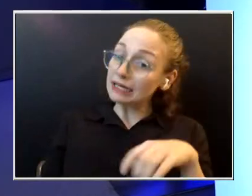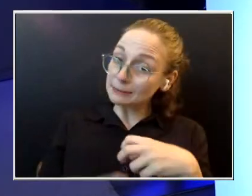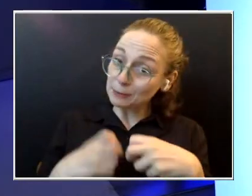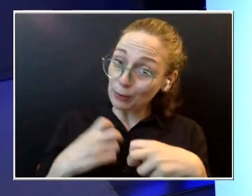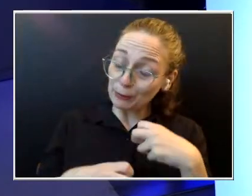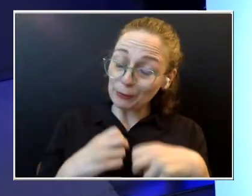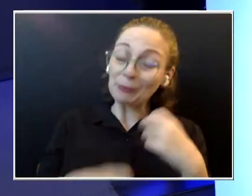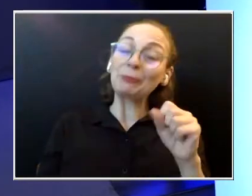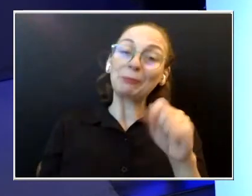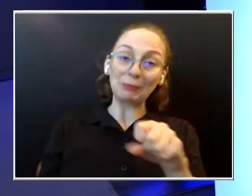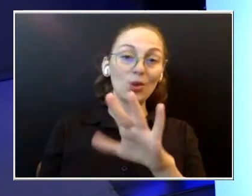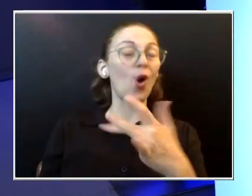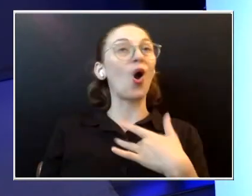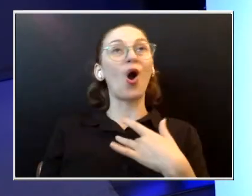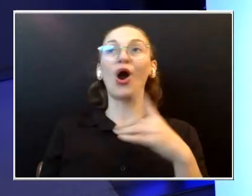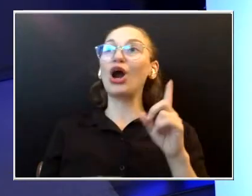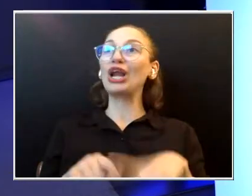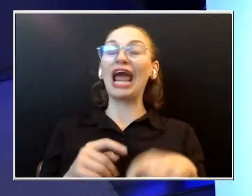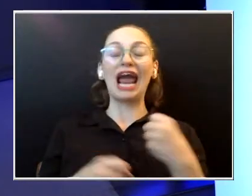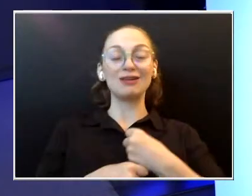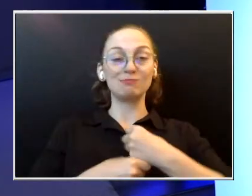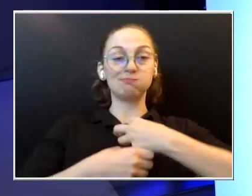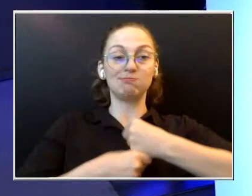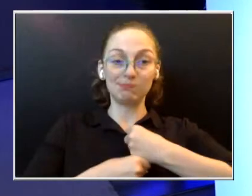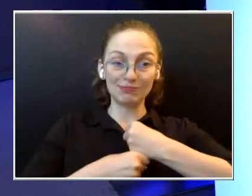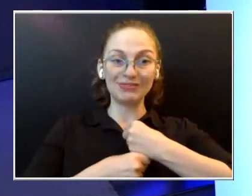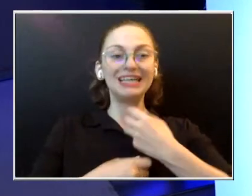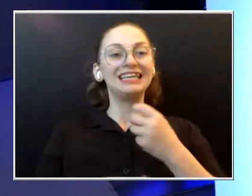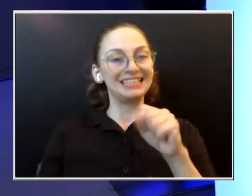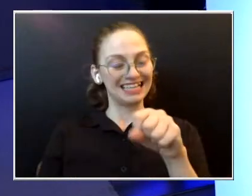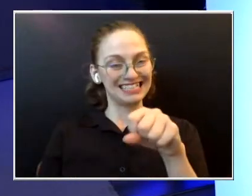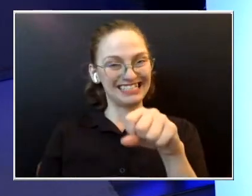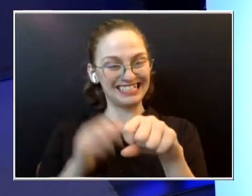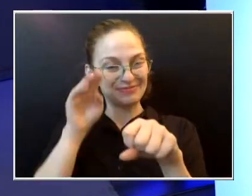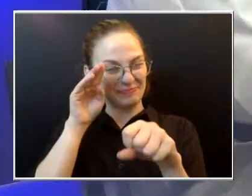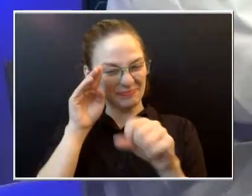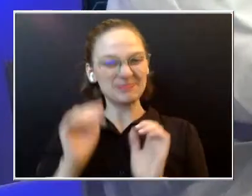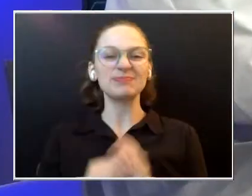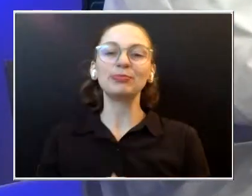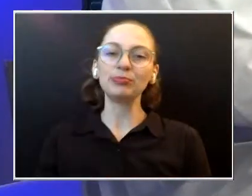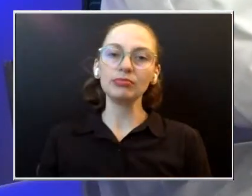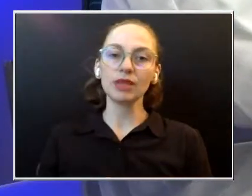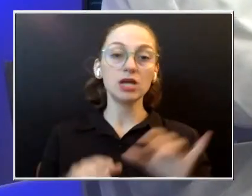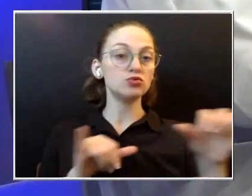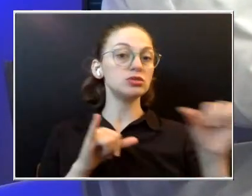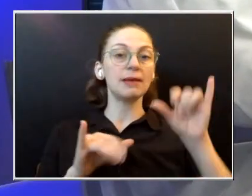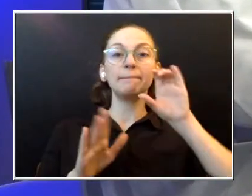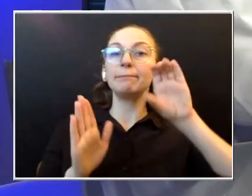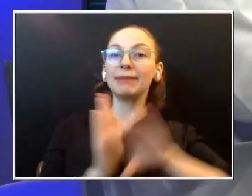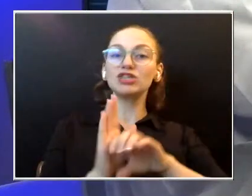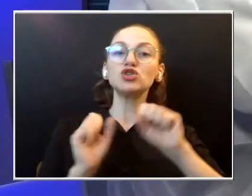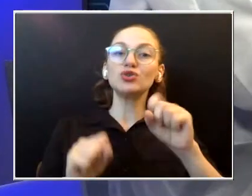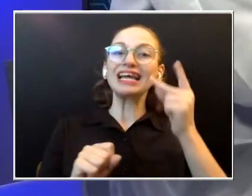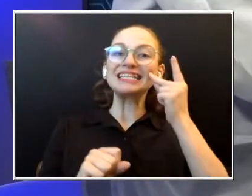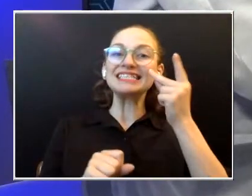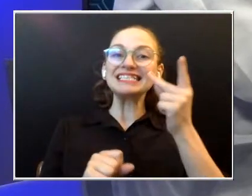can't expand, bad news. So yeah, I can see why you want to avoid that. So exactly same picture. You can see how much more radiation dose is going to the